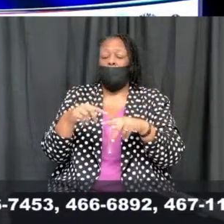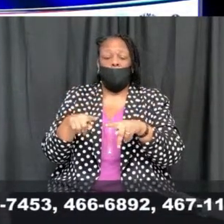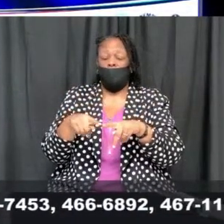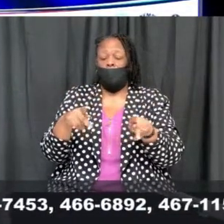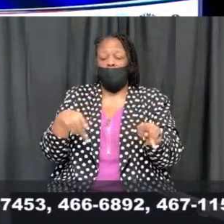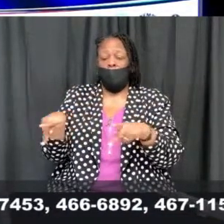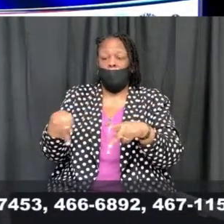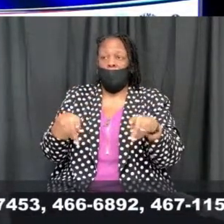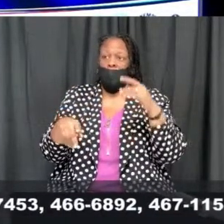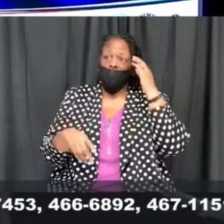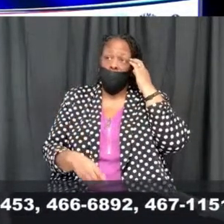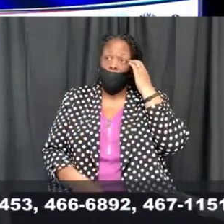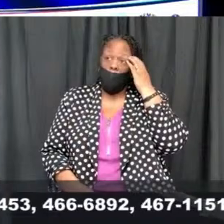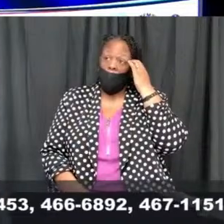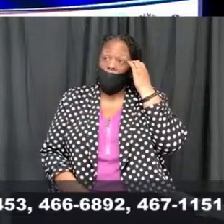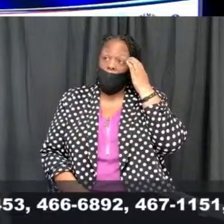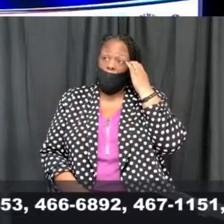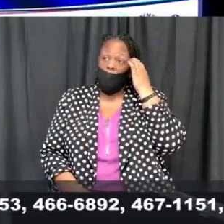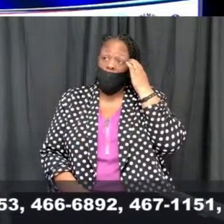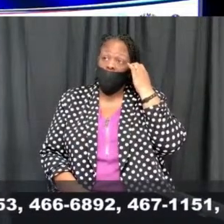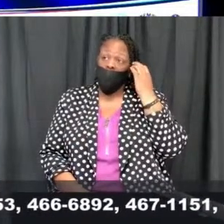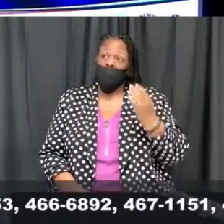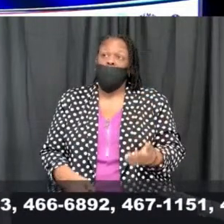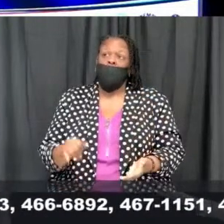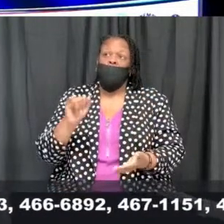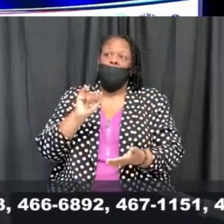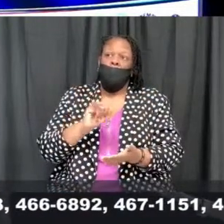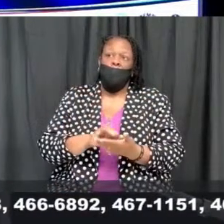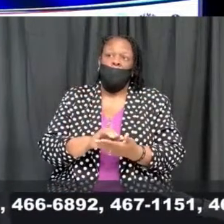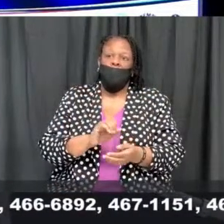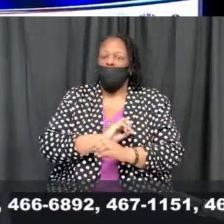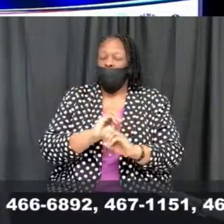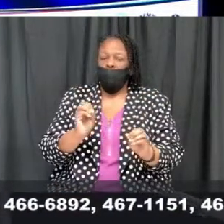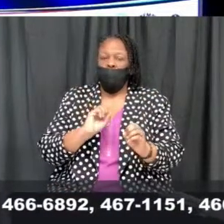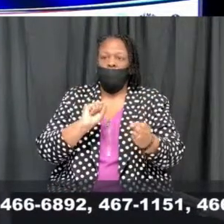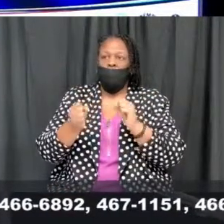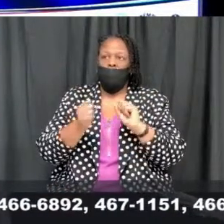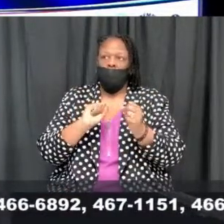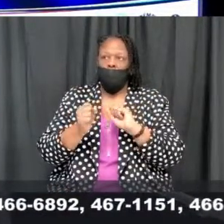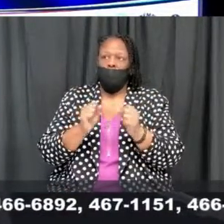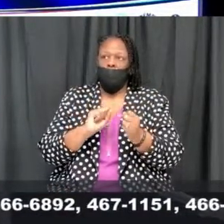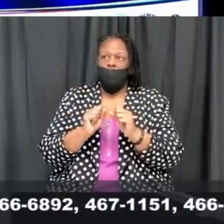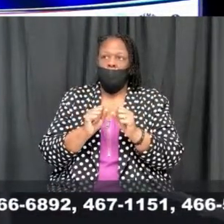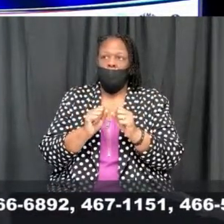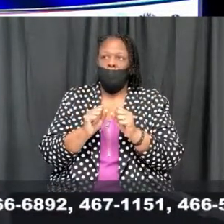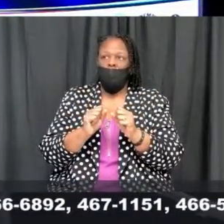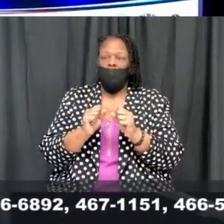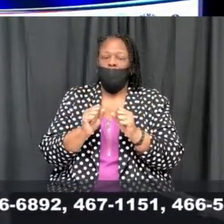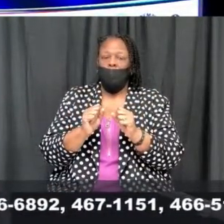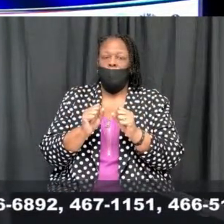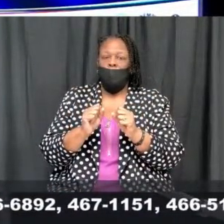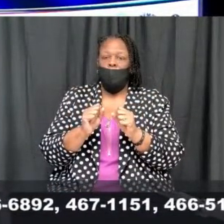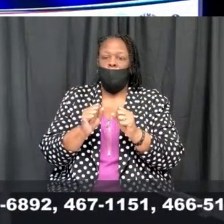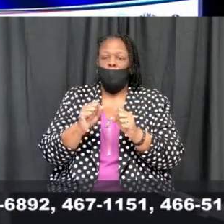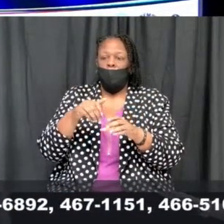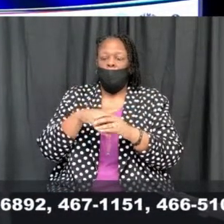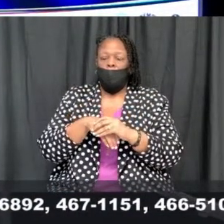Why were there, and that's the reason why there were no sports meet in the